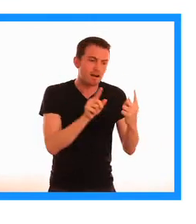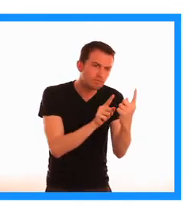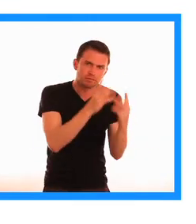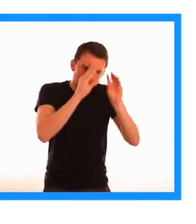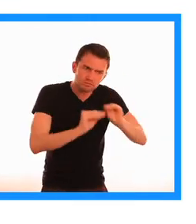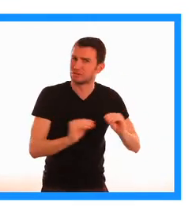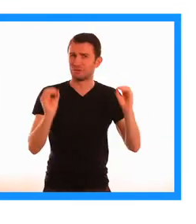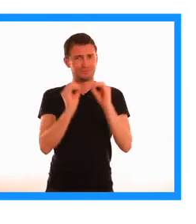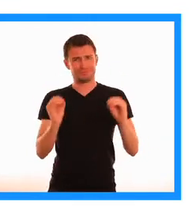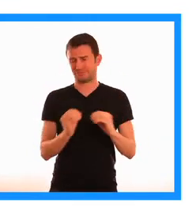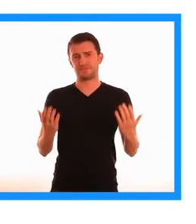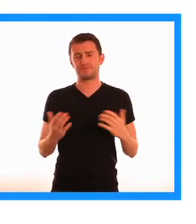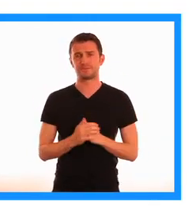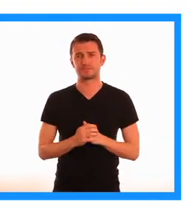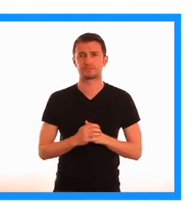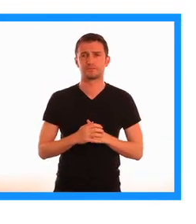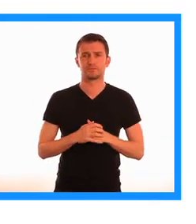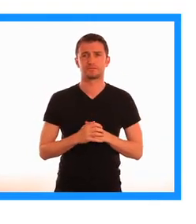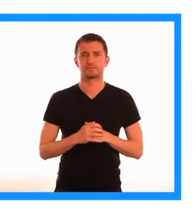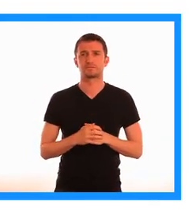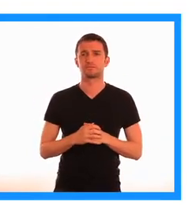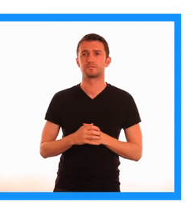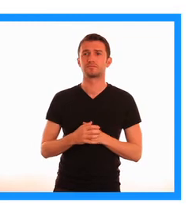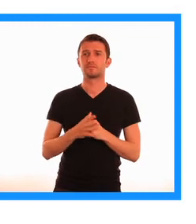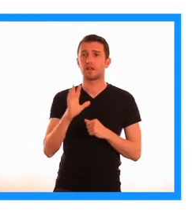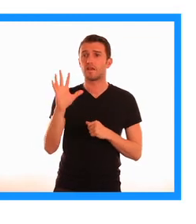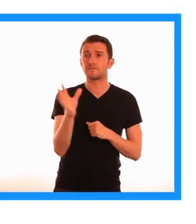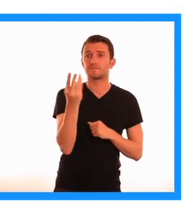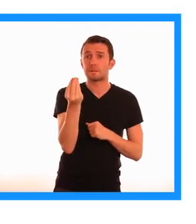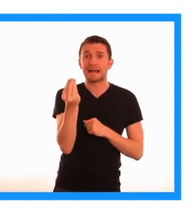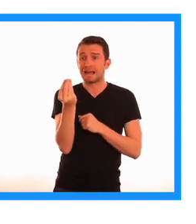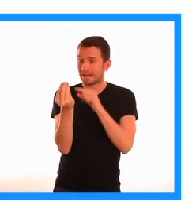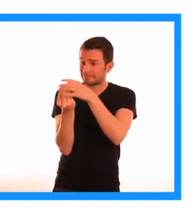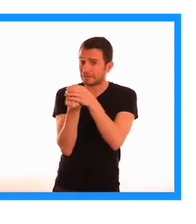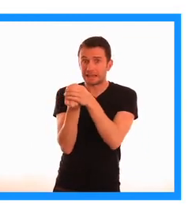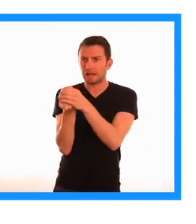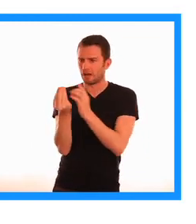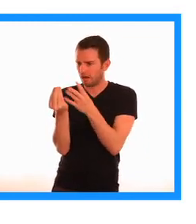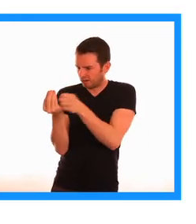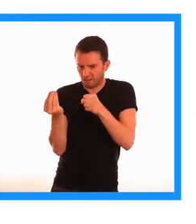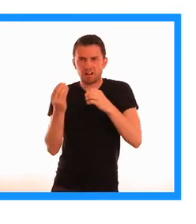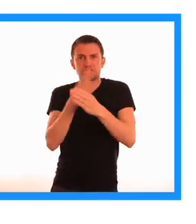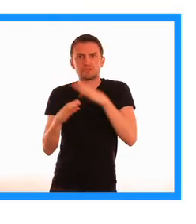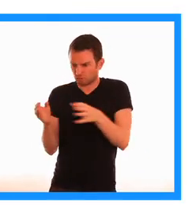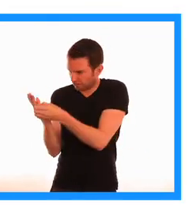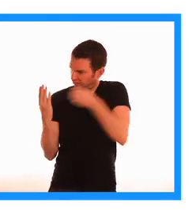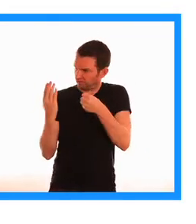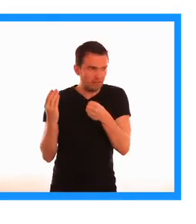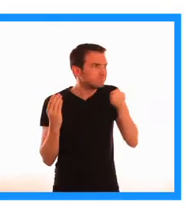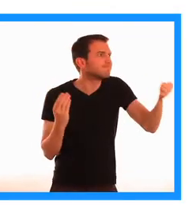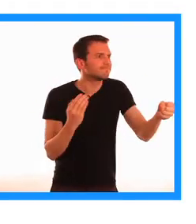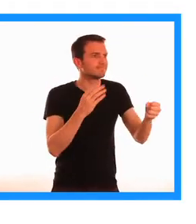to their full capacity. The educational, medical, and rehabilitative care they receive is often insufficient. Separating children